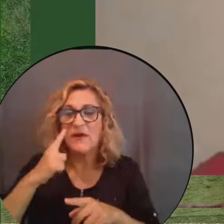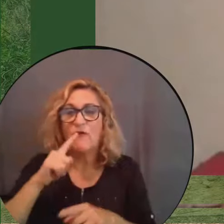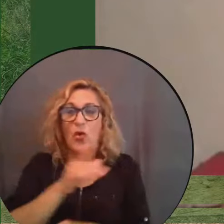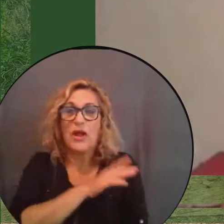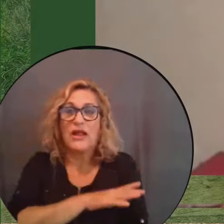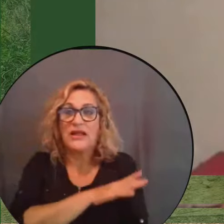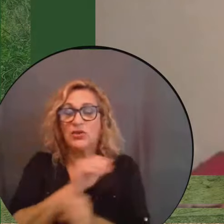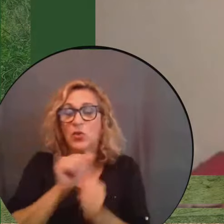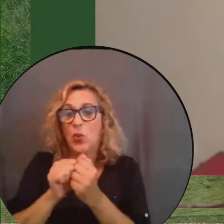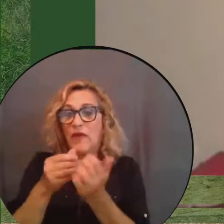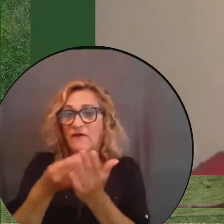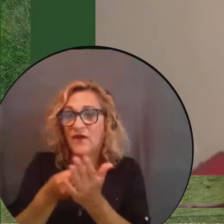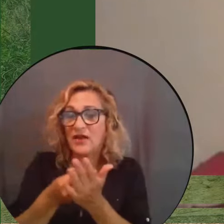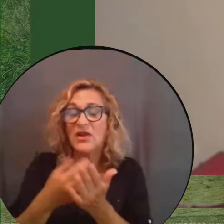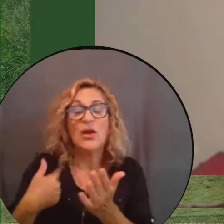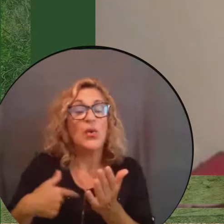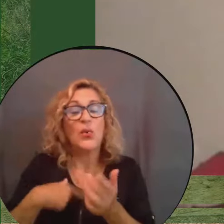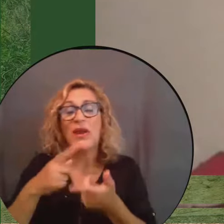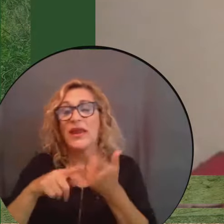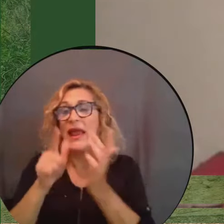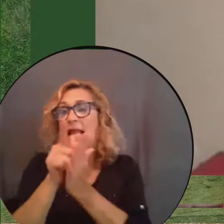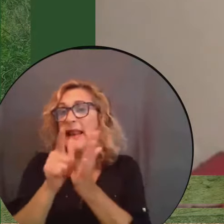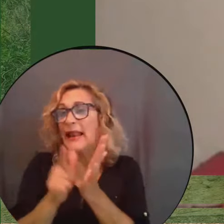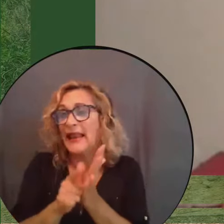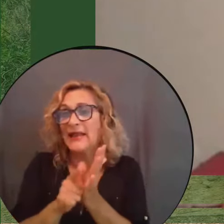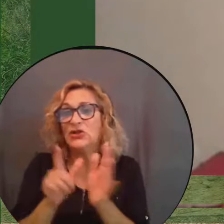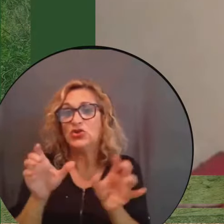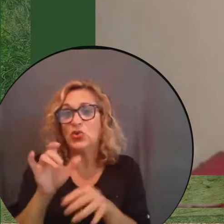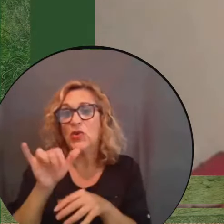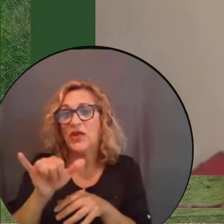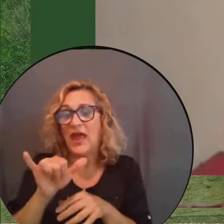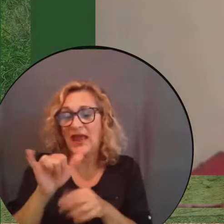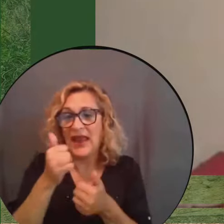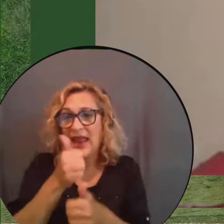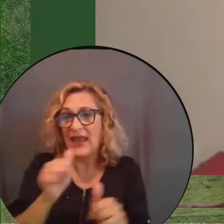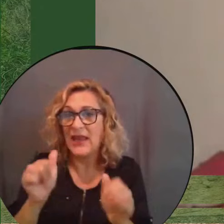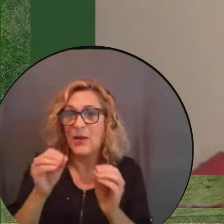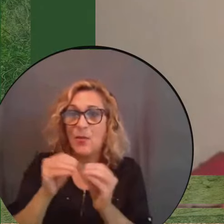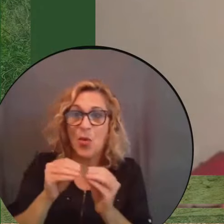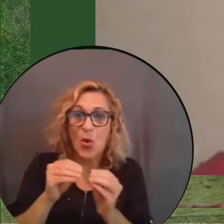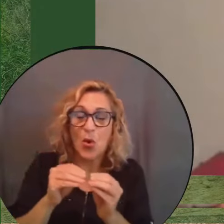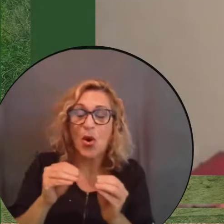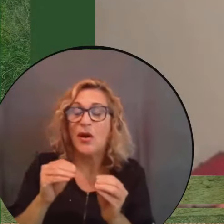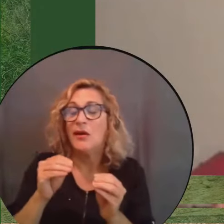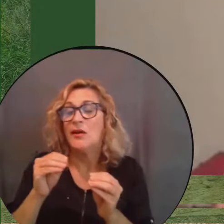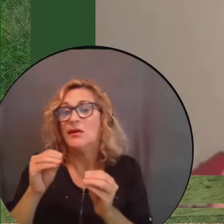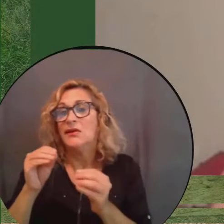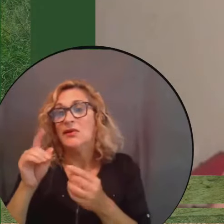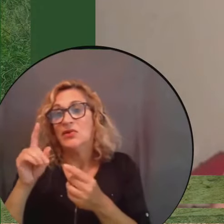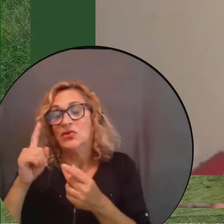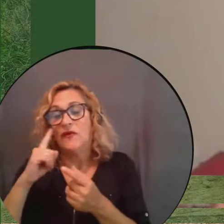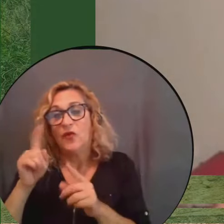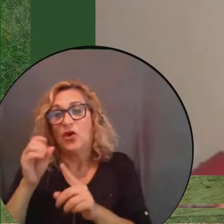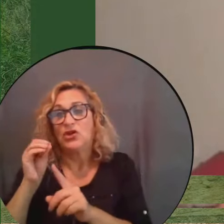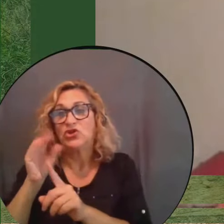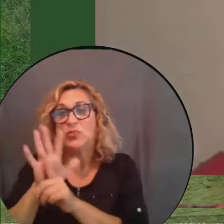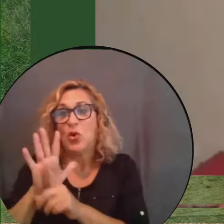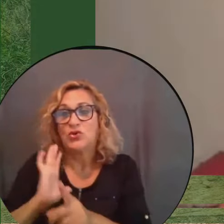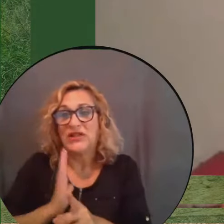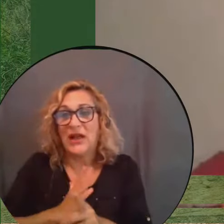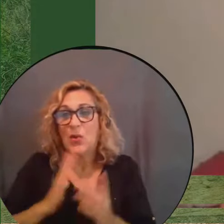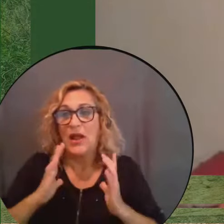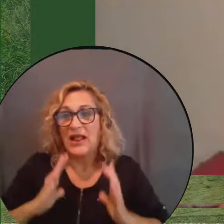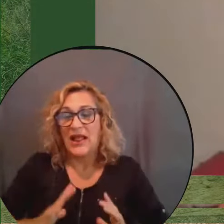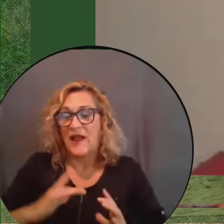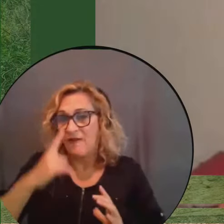we cannot legally do this anymore without exposing ourselves and our clients to significant legal risk. Now, Alabama